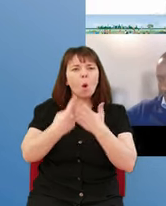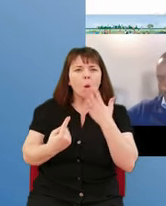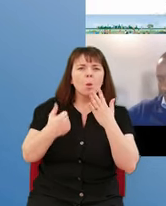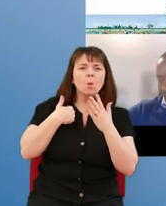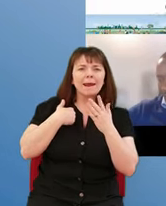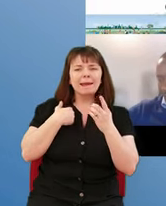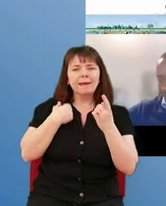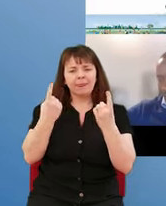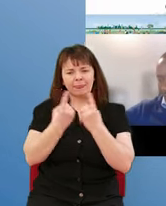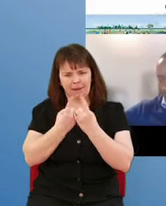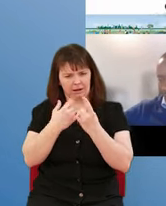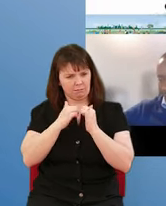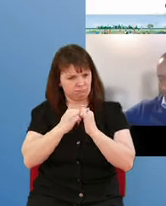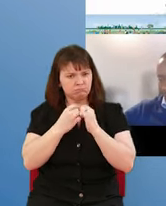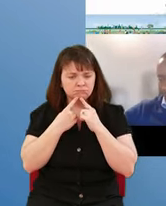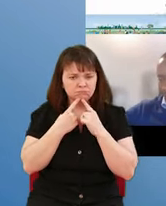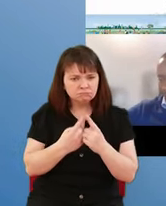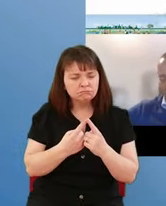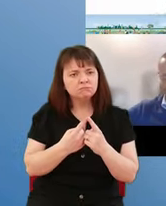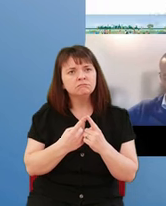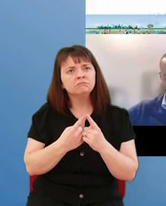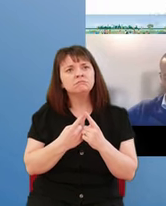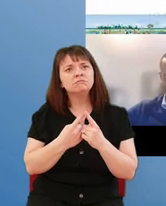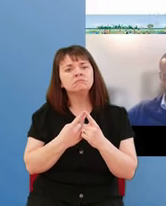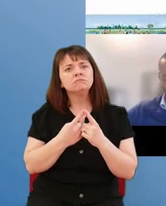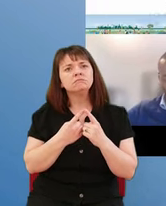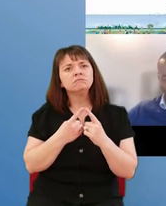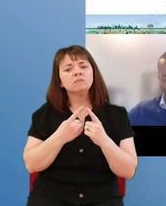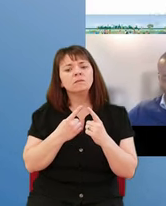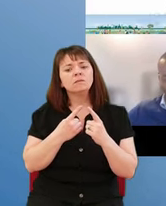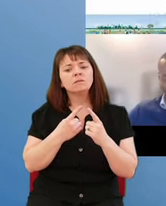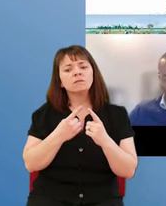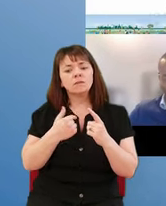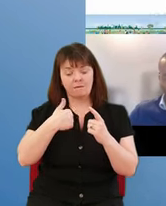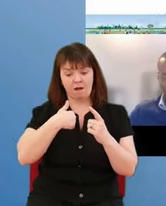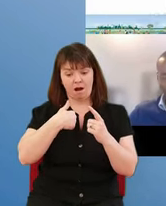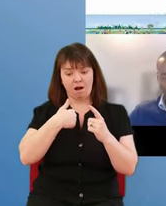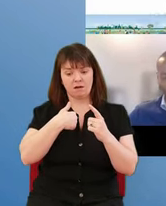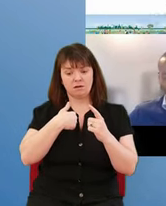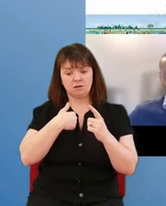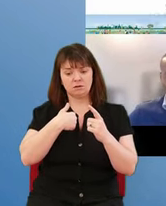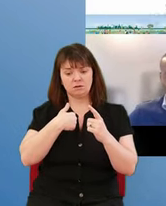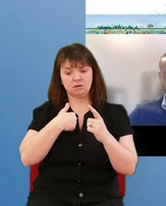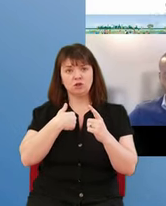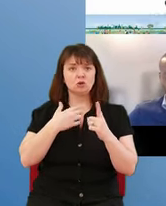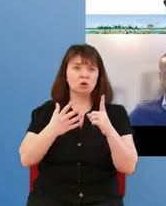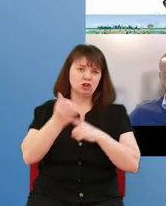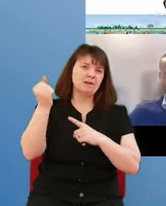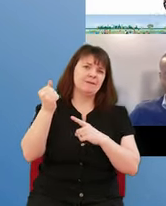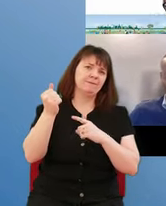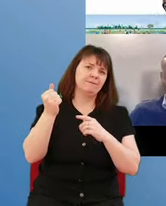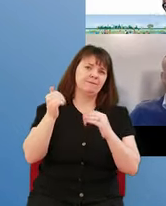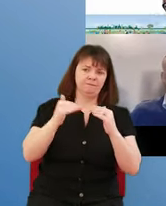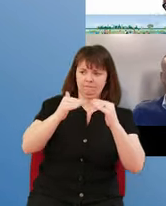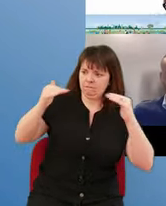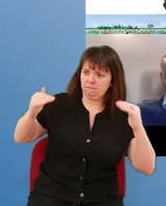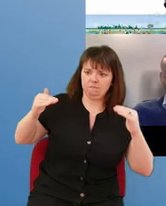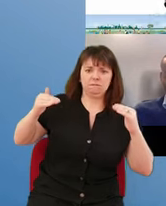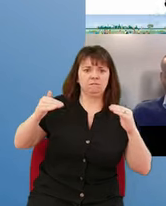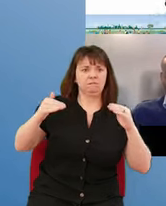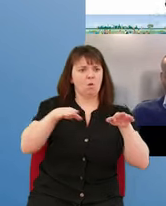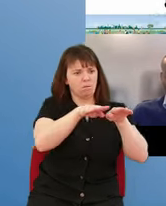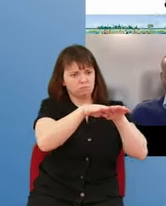achieve equity across the board and equalisation of services, there are pockets of really good initiatives that have been happening that